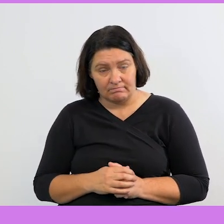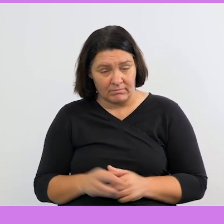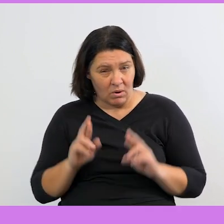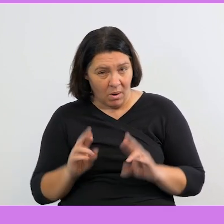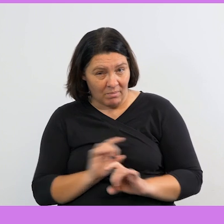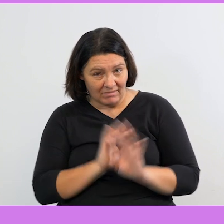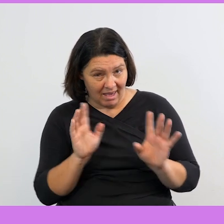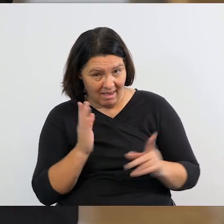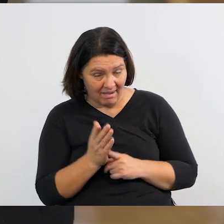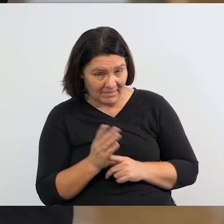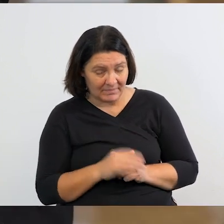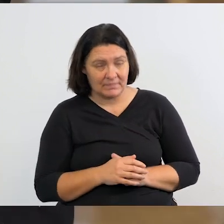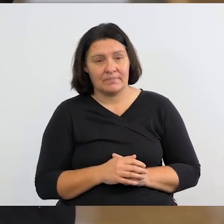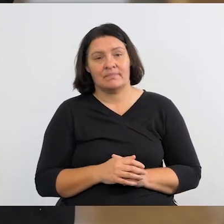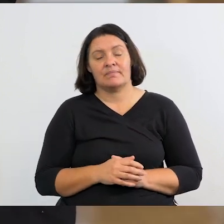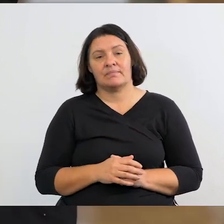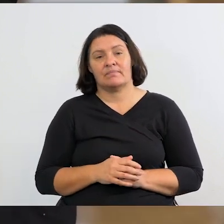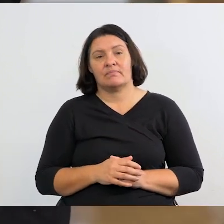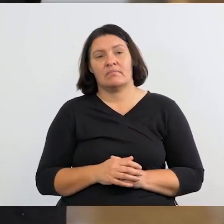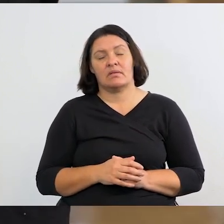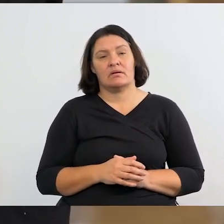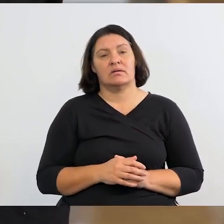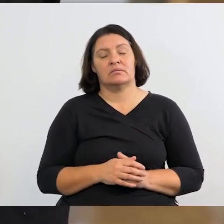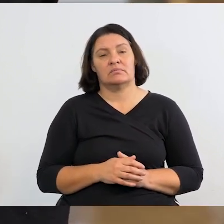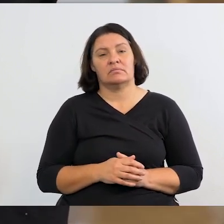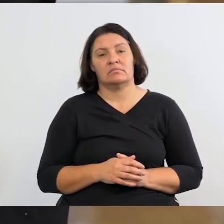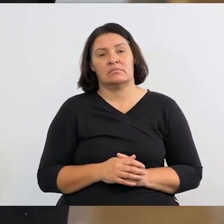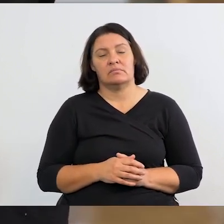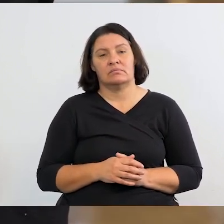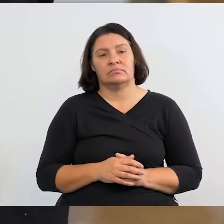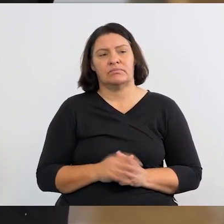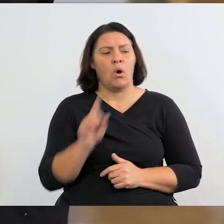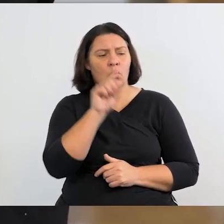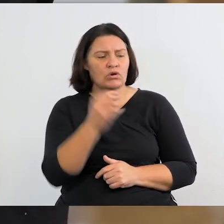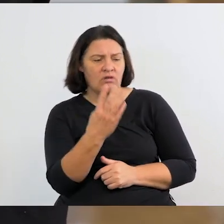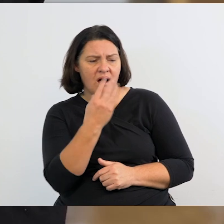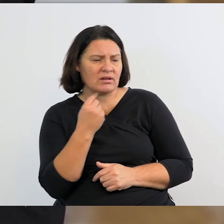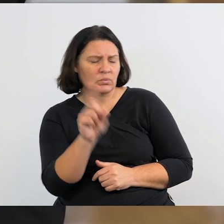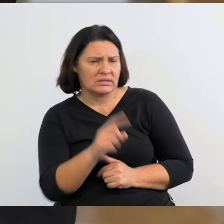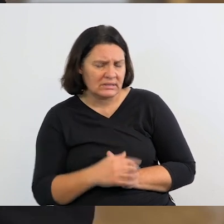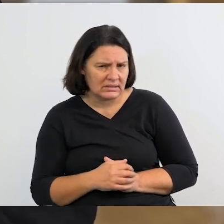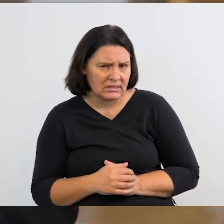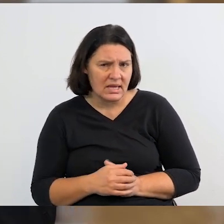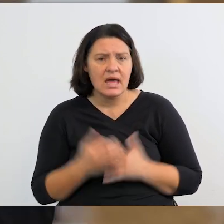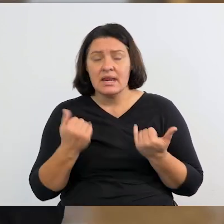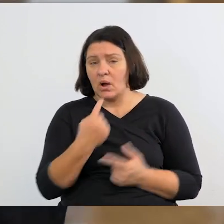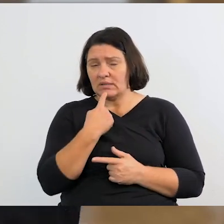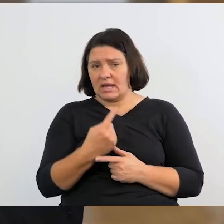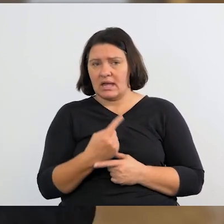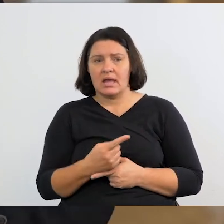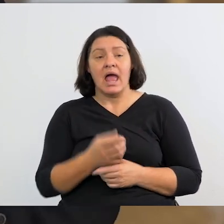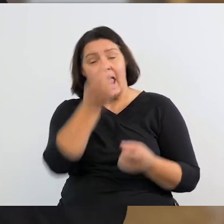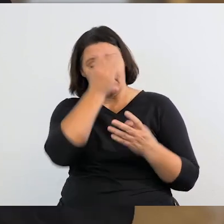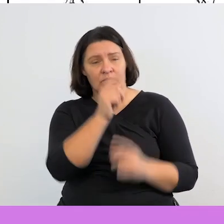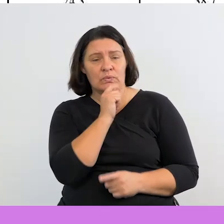43.5%. Guys, I hope that first part is clear. Okay, now let's look at what our question is asking. So here we